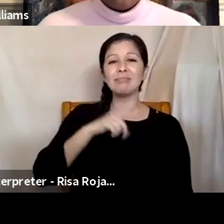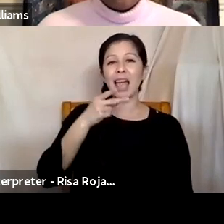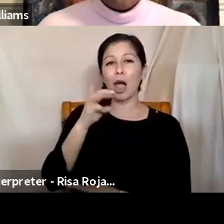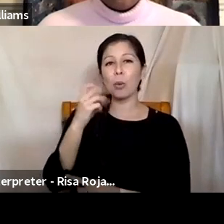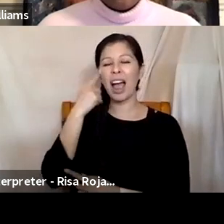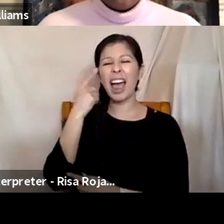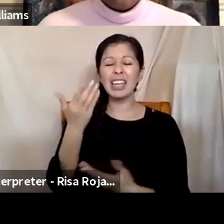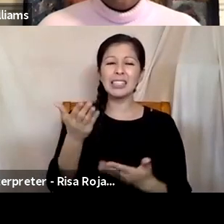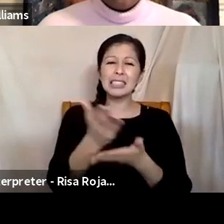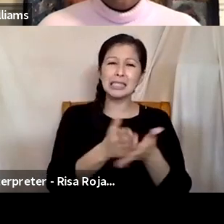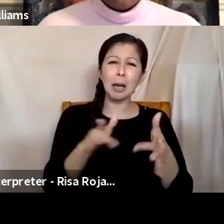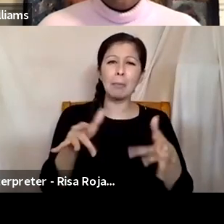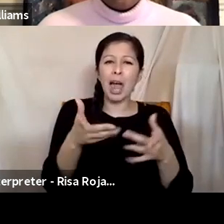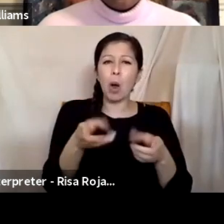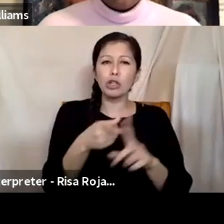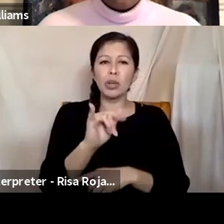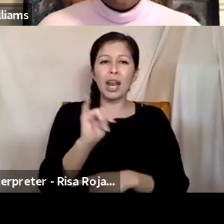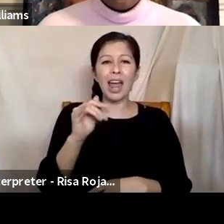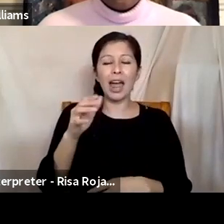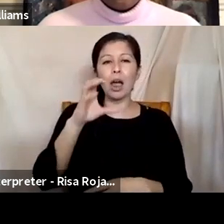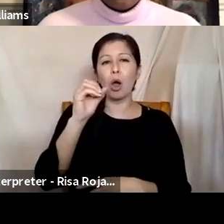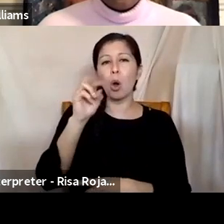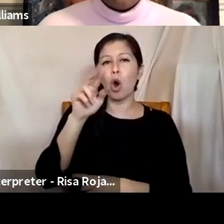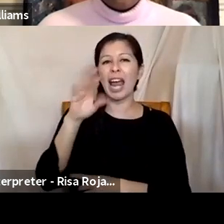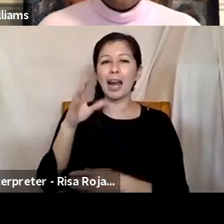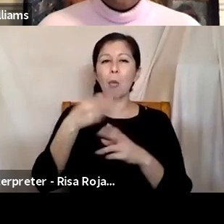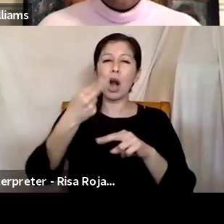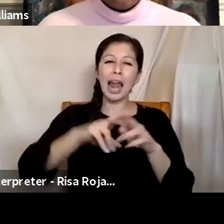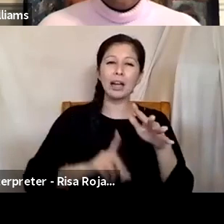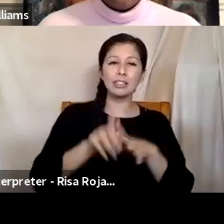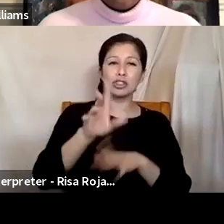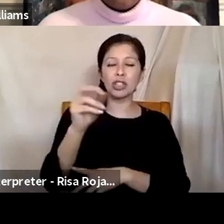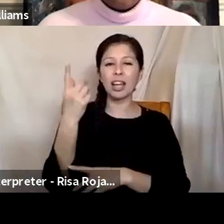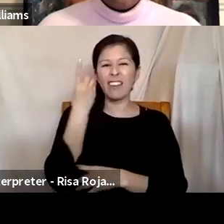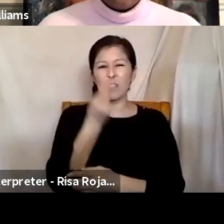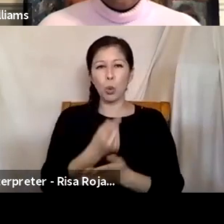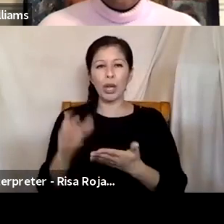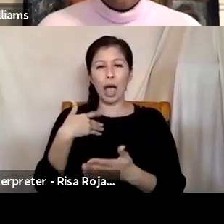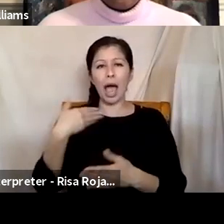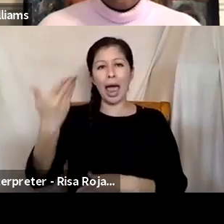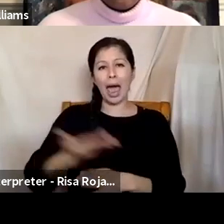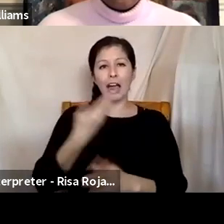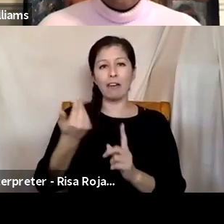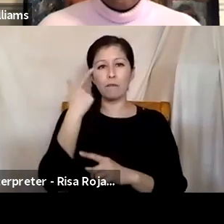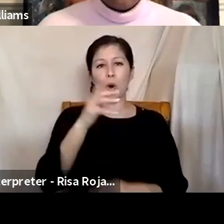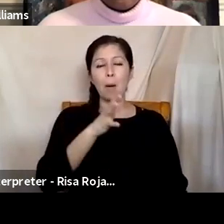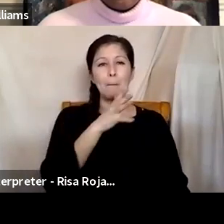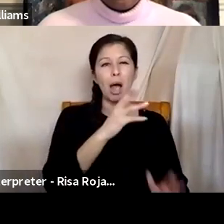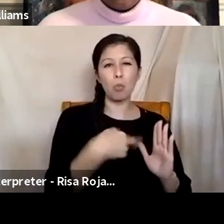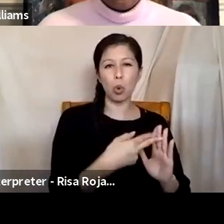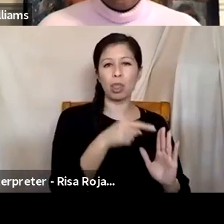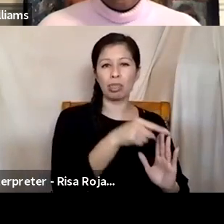to be able to do that feel organic to your slate. I had a role that I cast a few weeks ago. This was for a mom role,